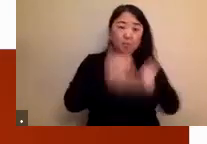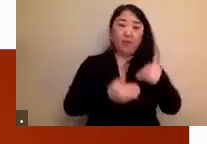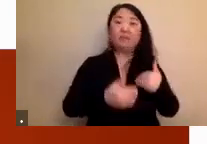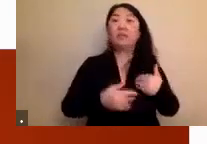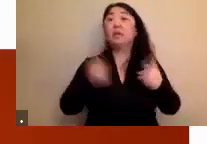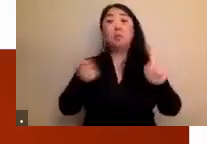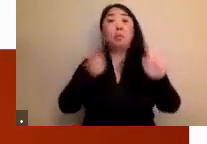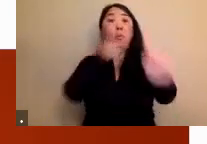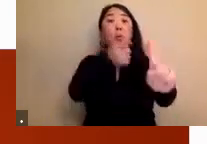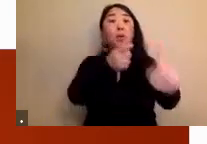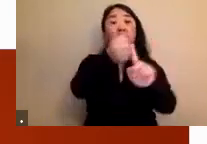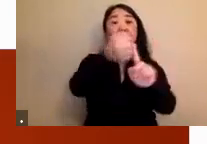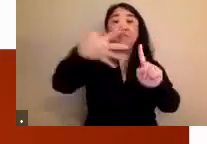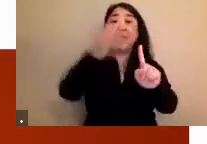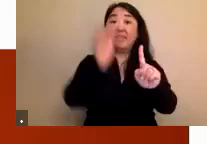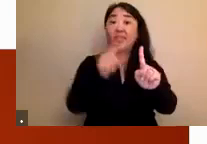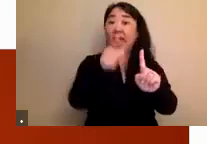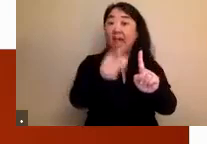transportation equity